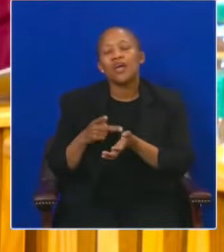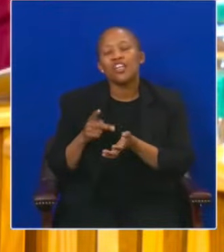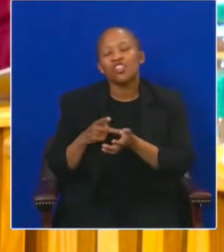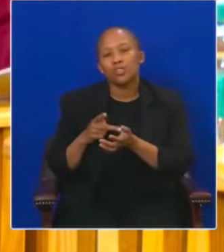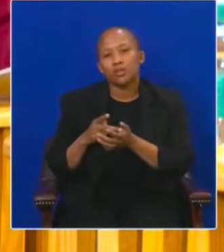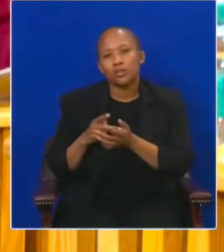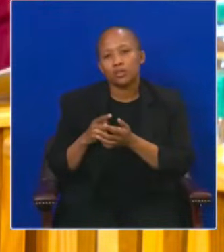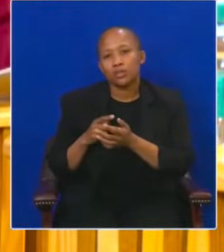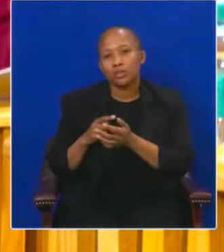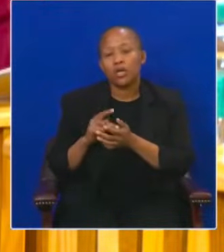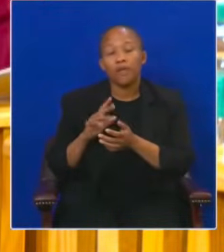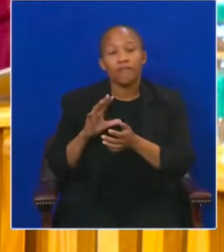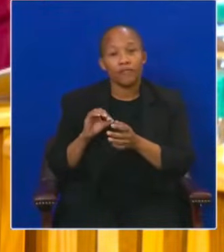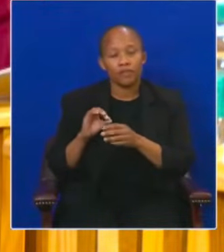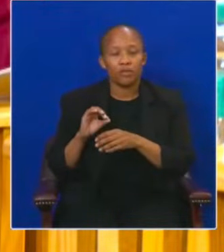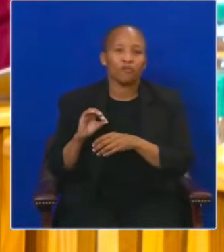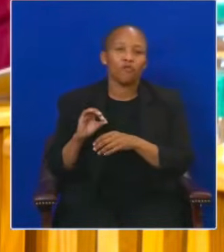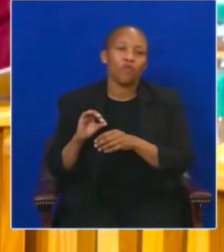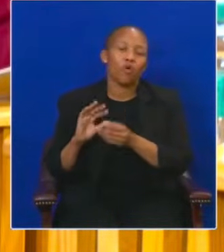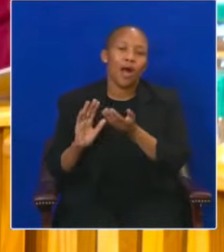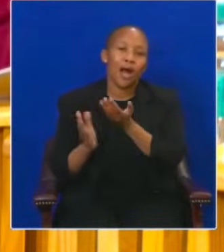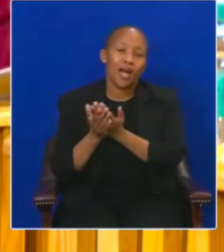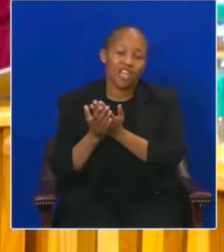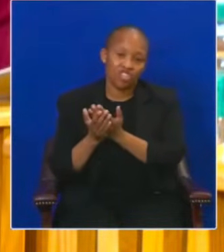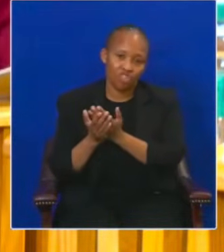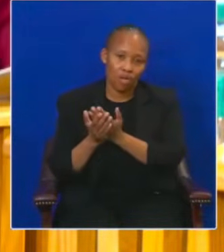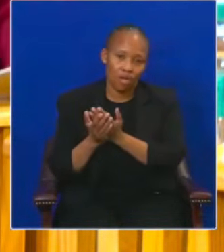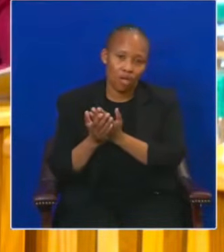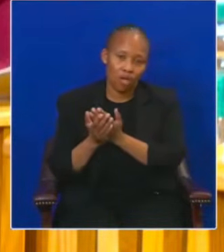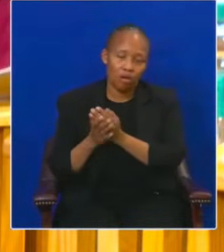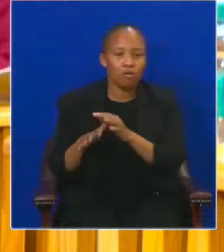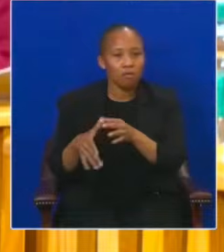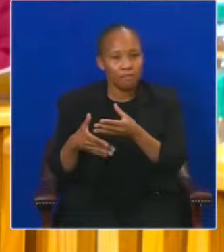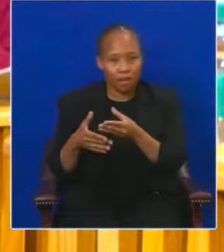final affidavit we look at, page 15.